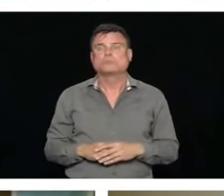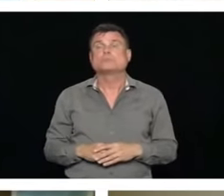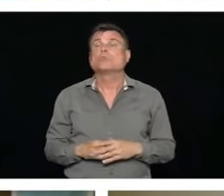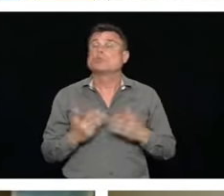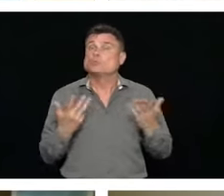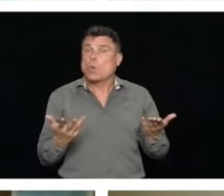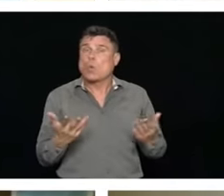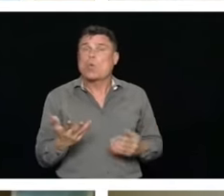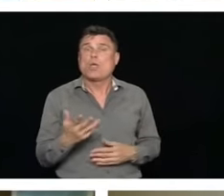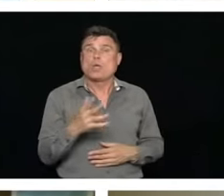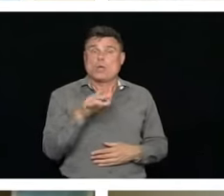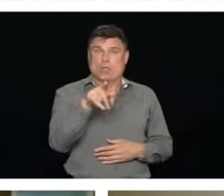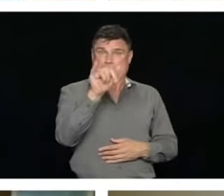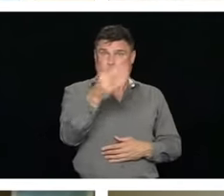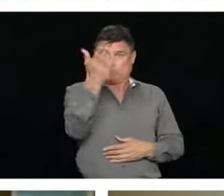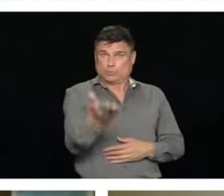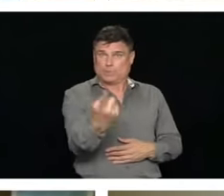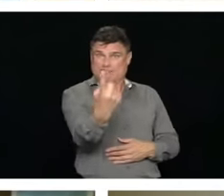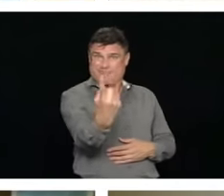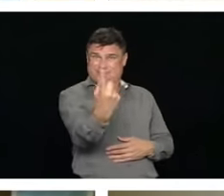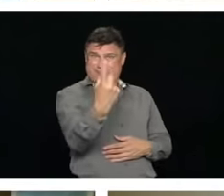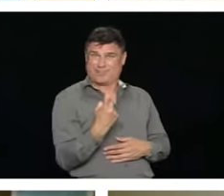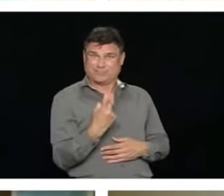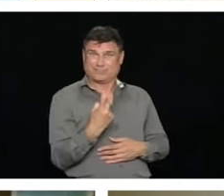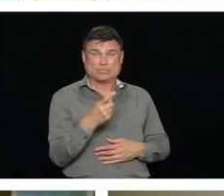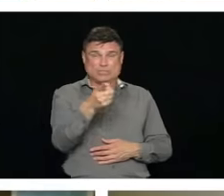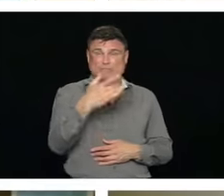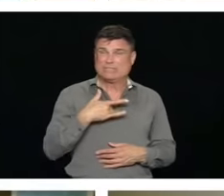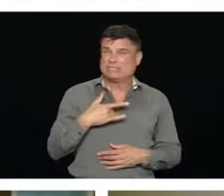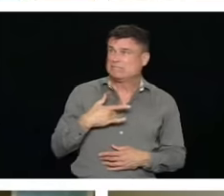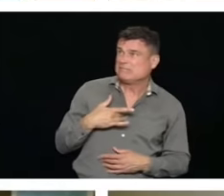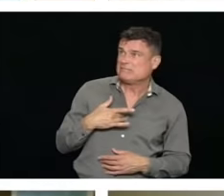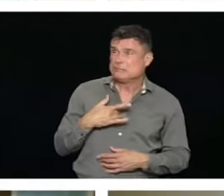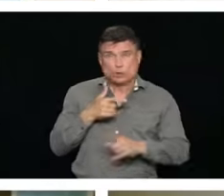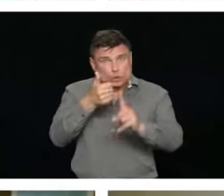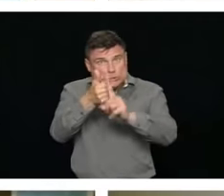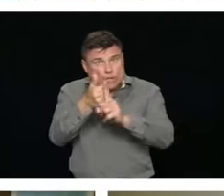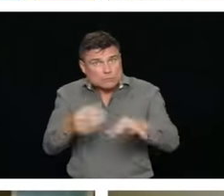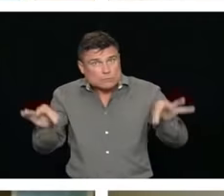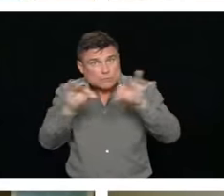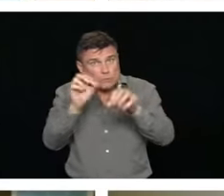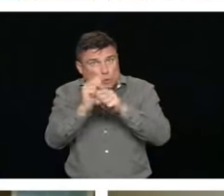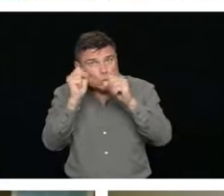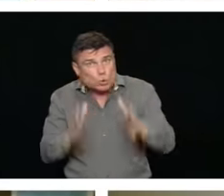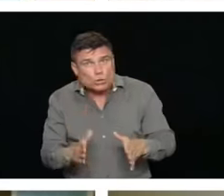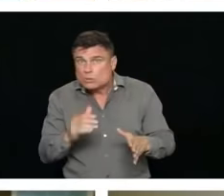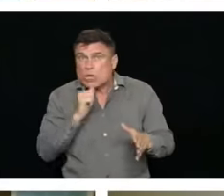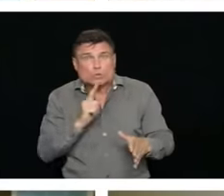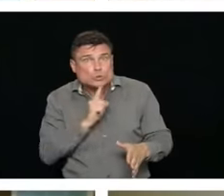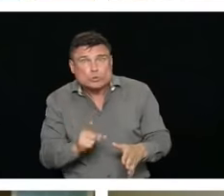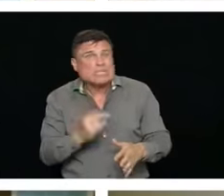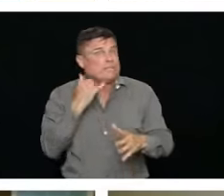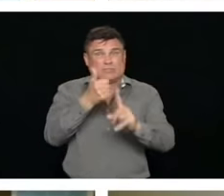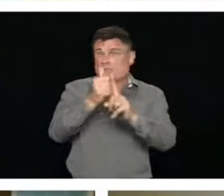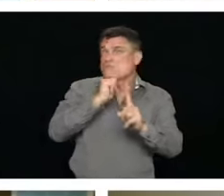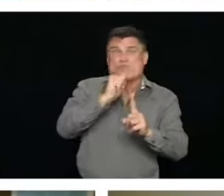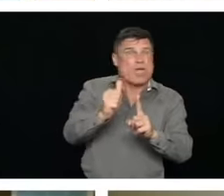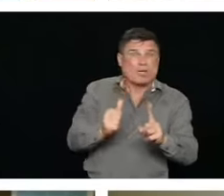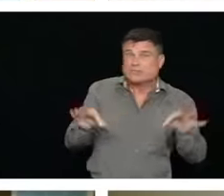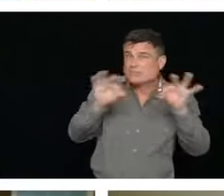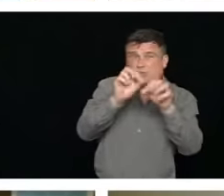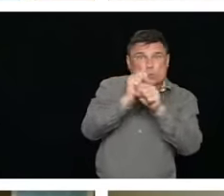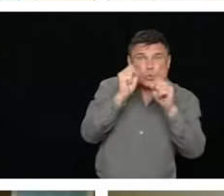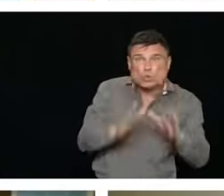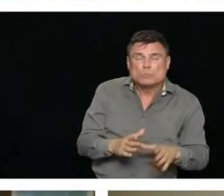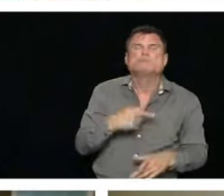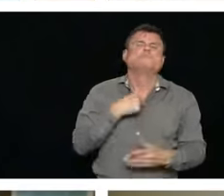saying part-time, just, in terms of what Dr. Corneal just said. We have to reduce the density of kids in the school system.